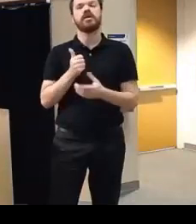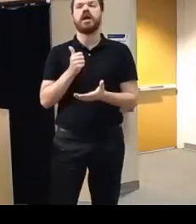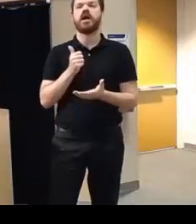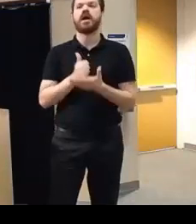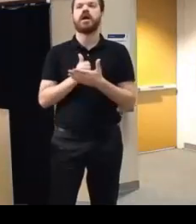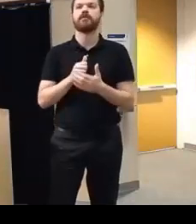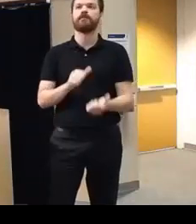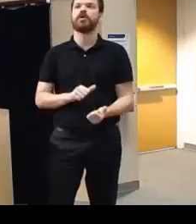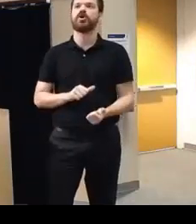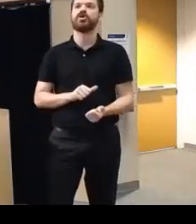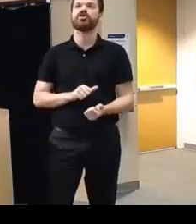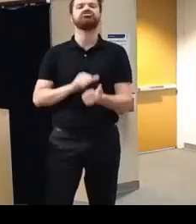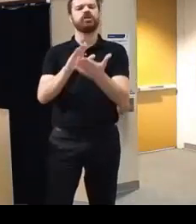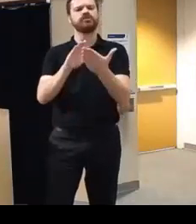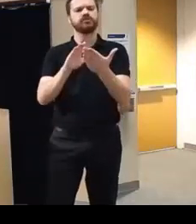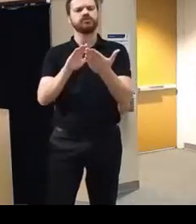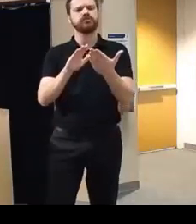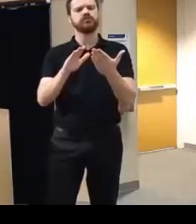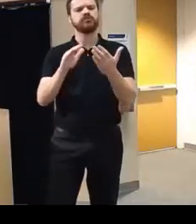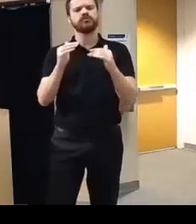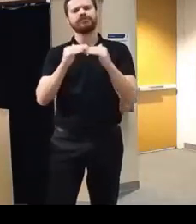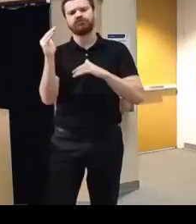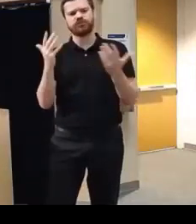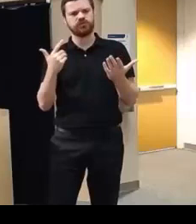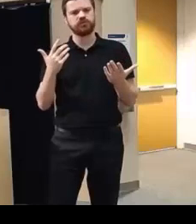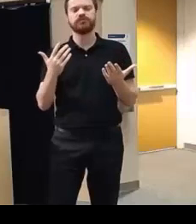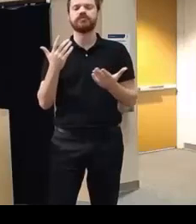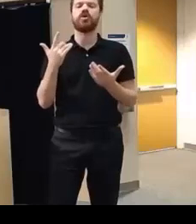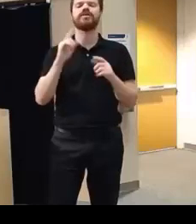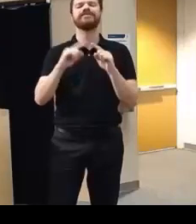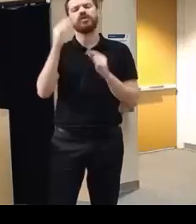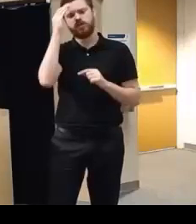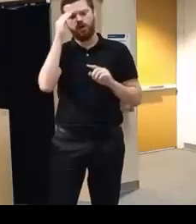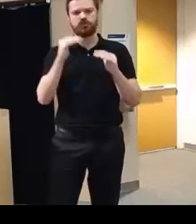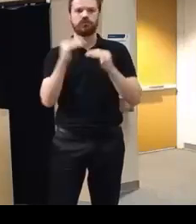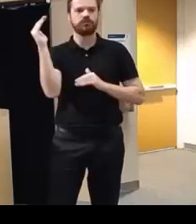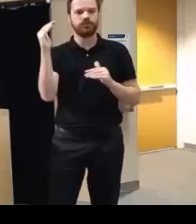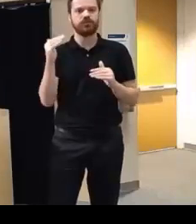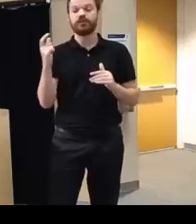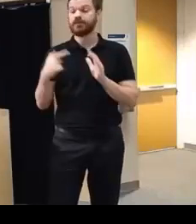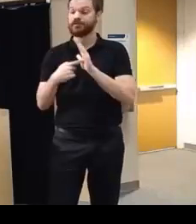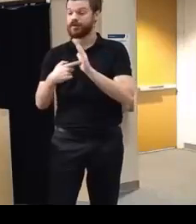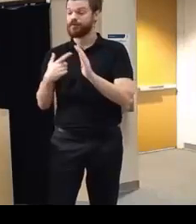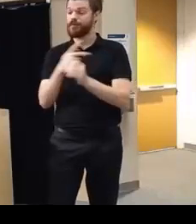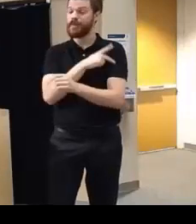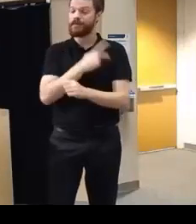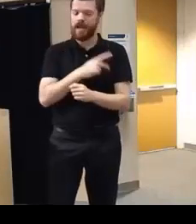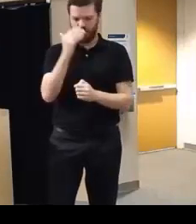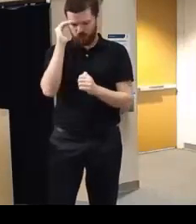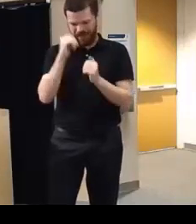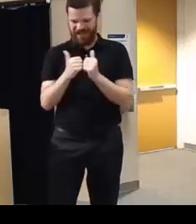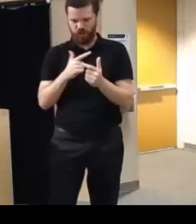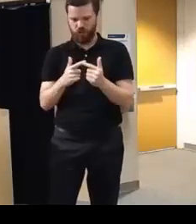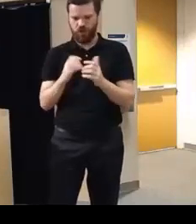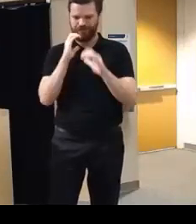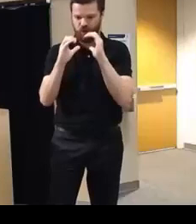these issues of power asymmetry that we were talking about before, right? So the patient has some implicit knowledge of themselves, but they don't know how to communicate that. The physician doesn't